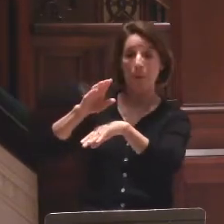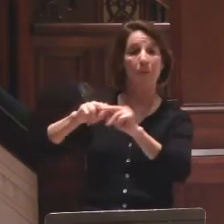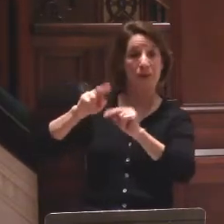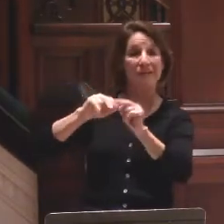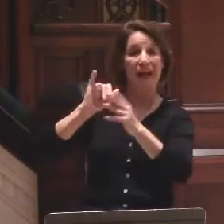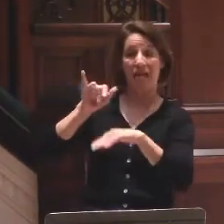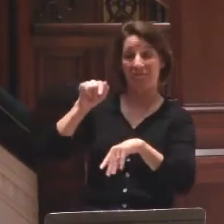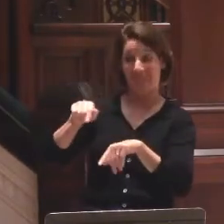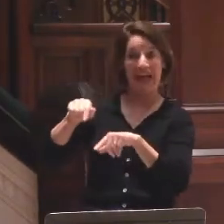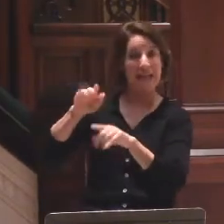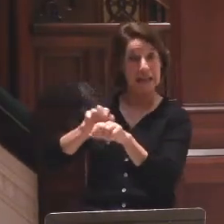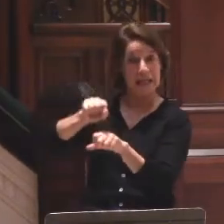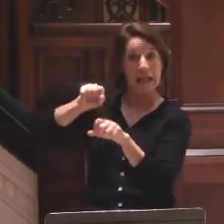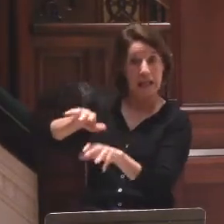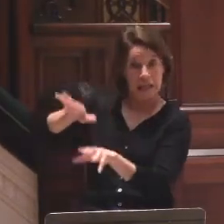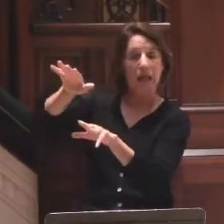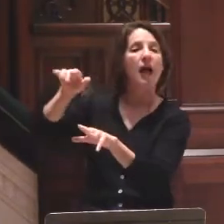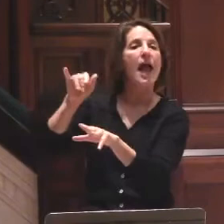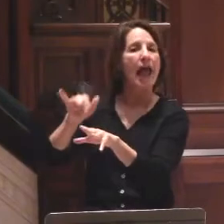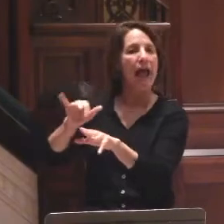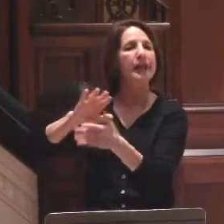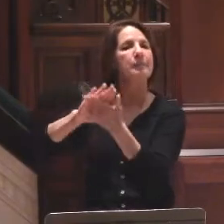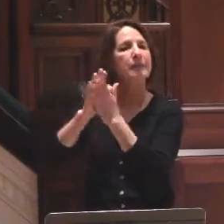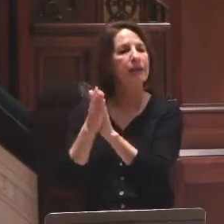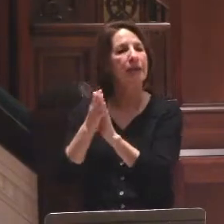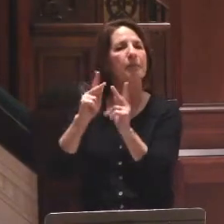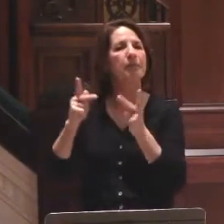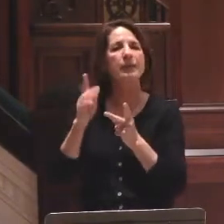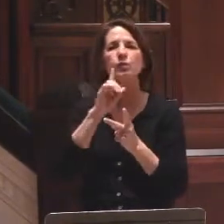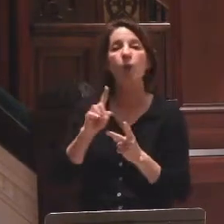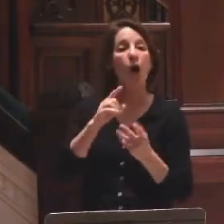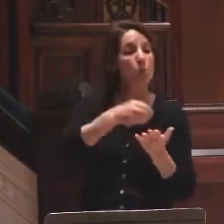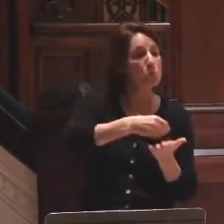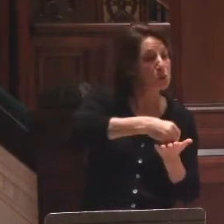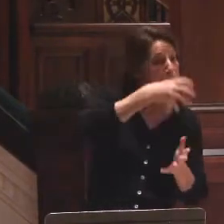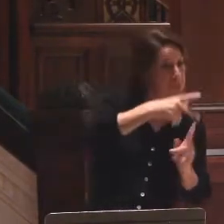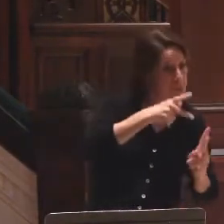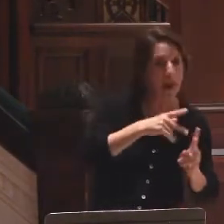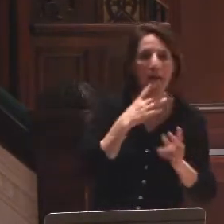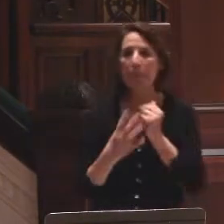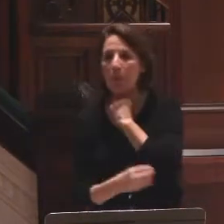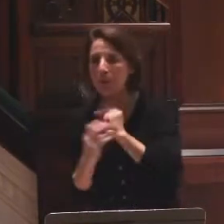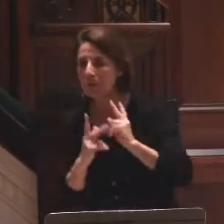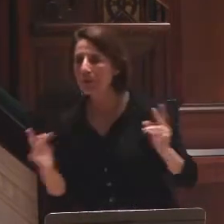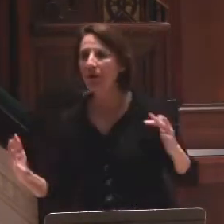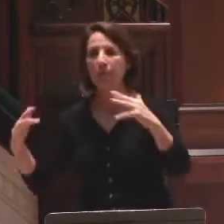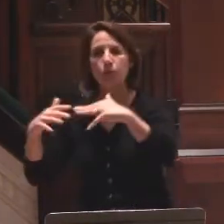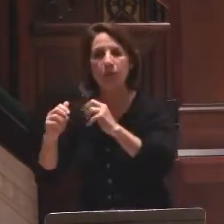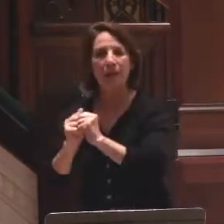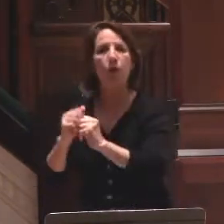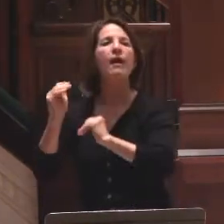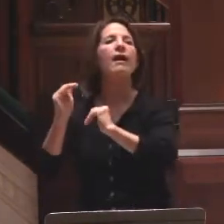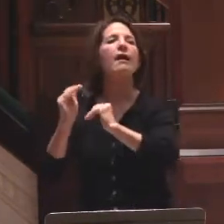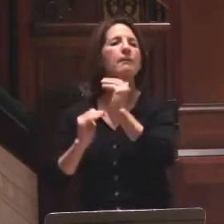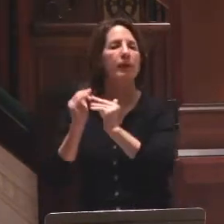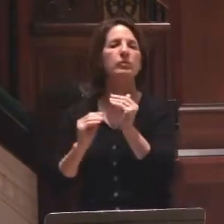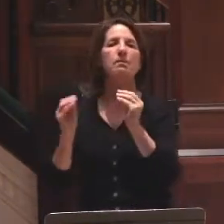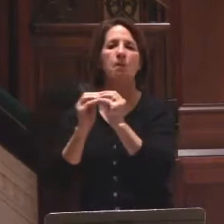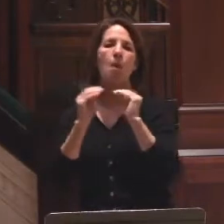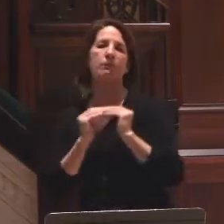Hill, and it became a sanctuary where the rich and the poor could come together, where they could rebuild a more just